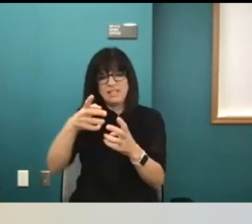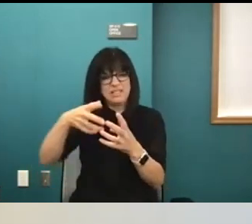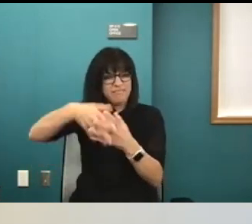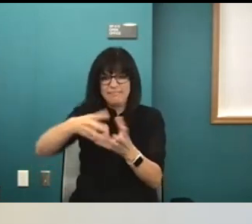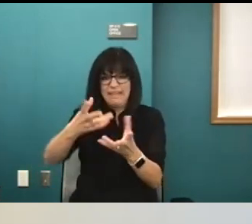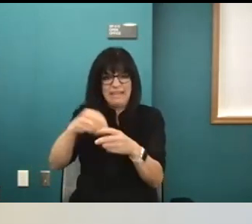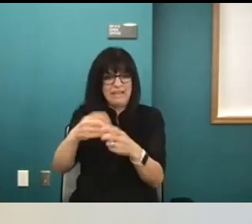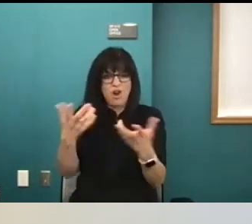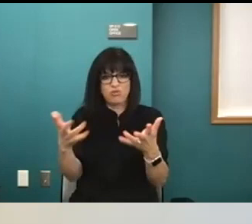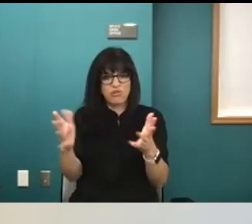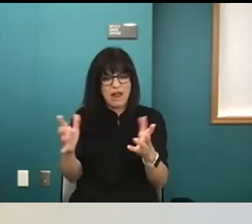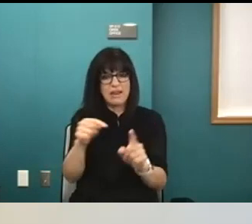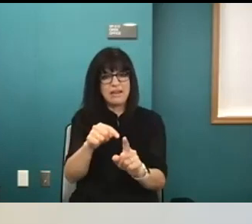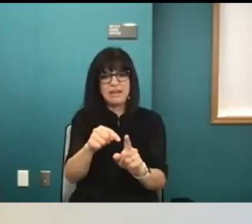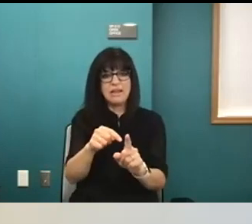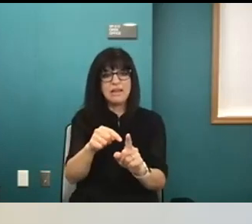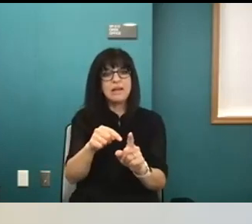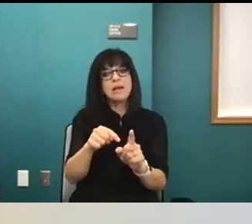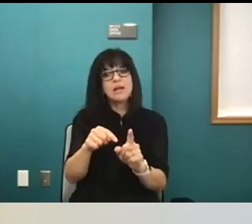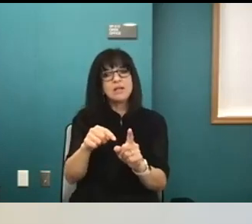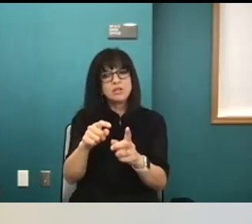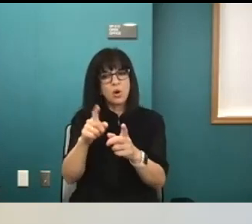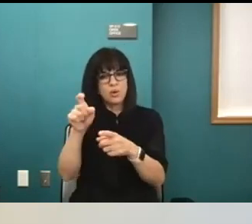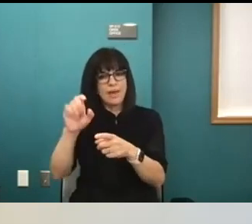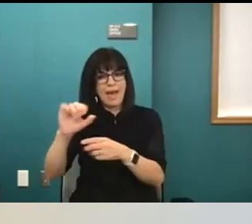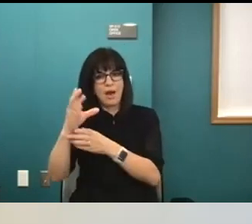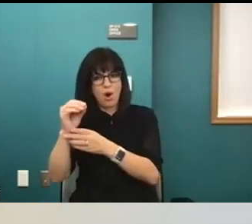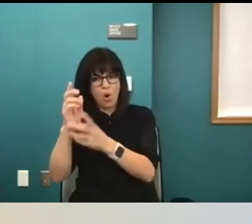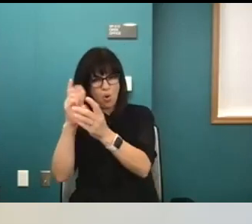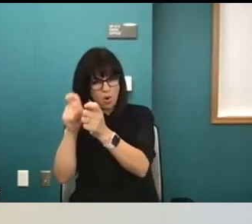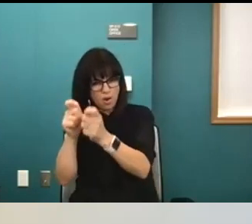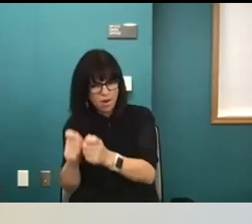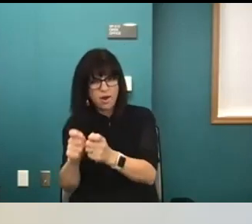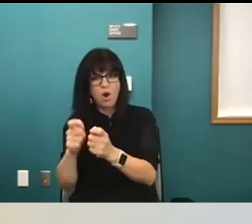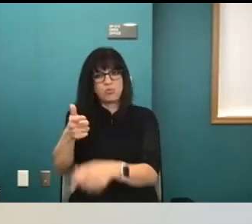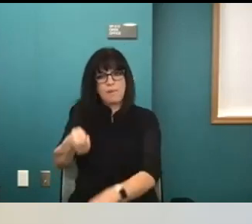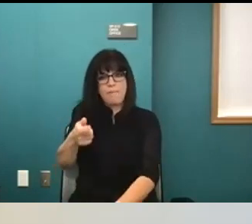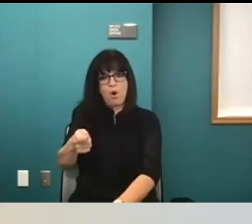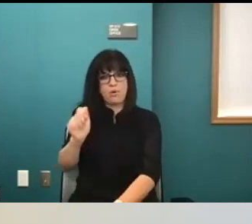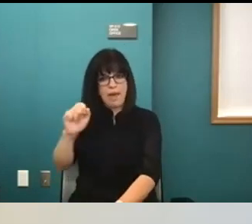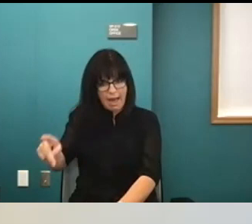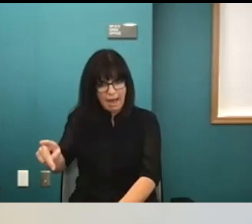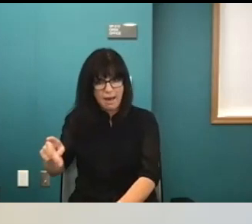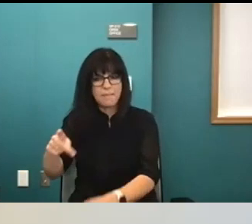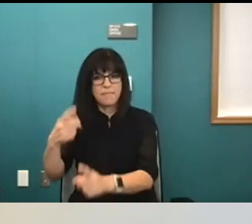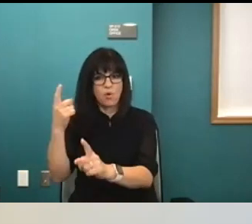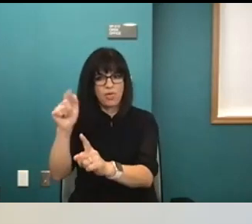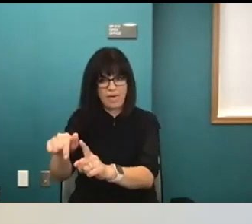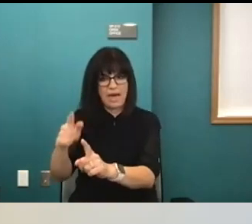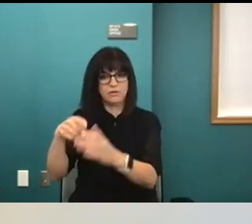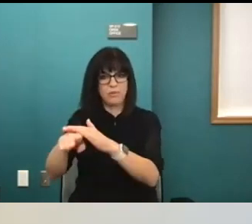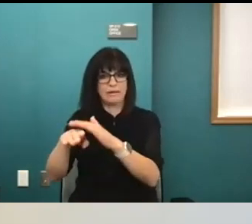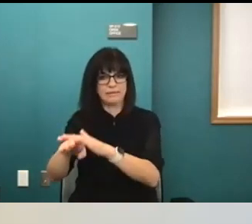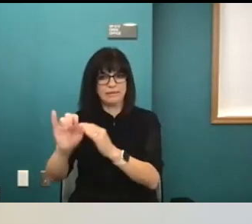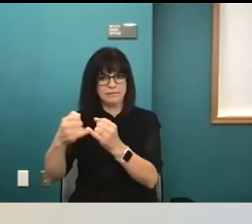in. You would need the Echo Fine Tuner or the remote app, which is Audio Key 2, to access the